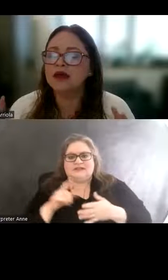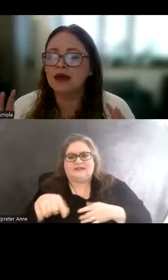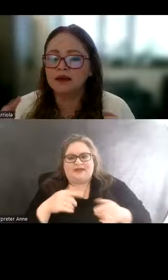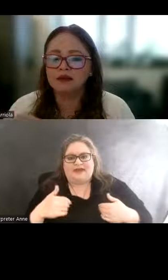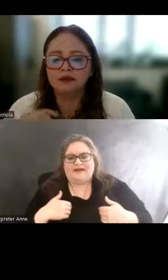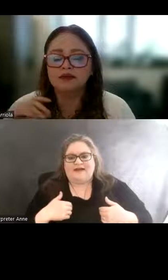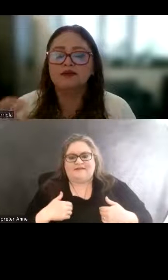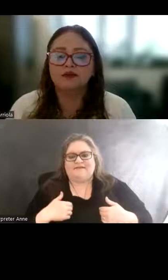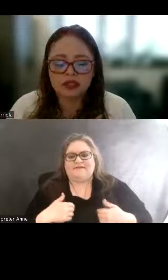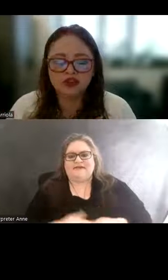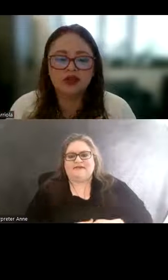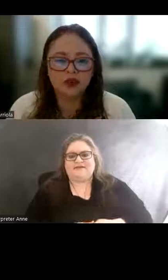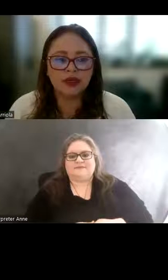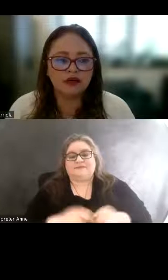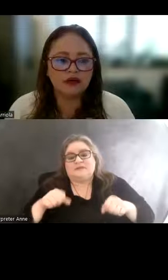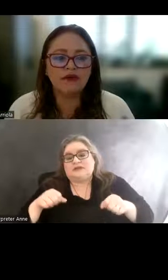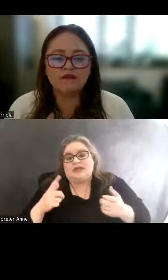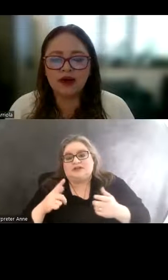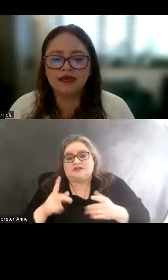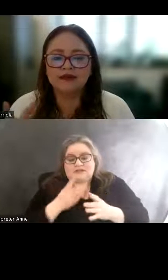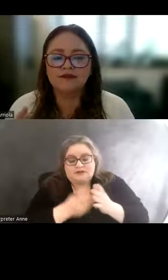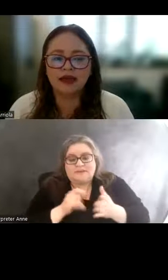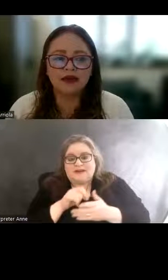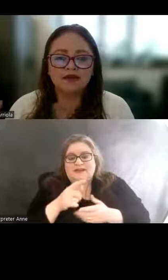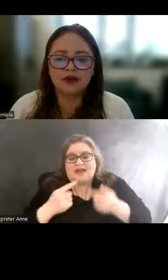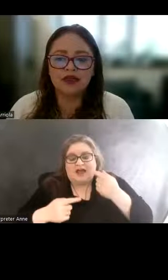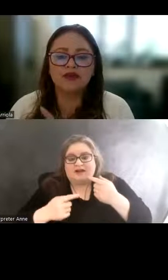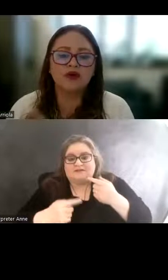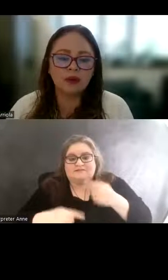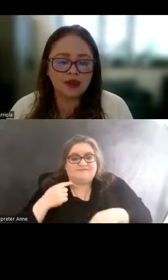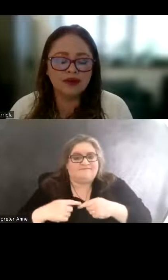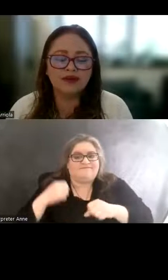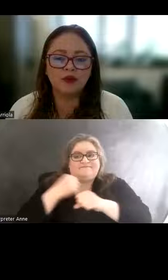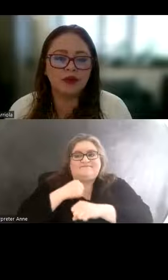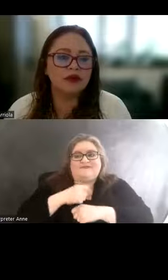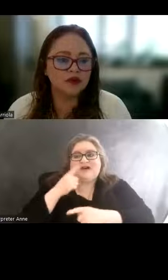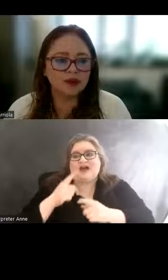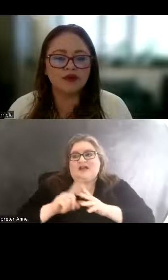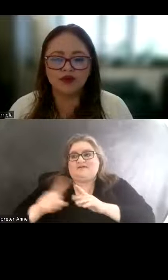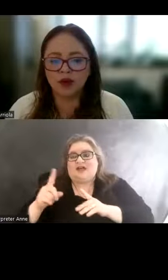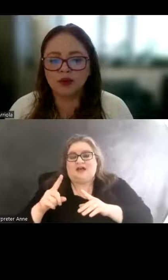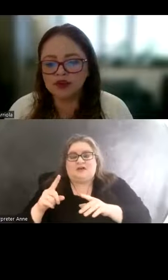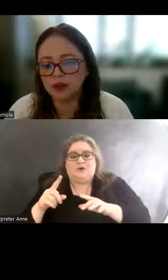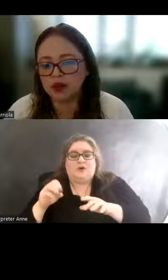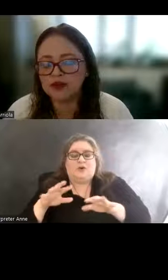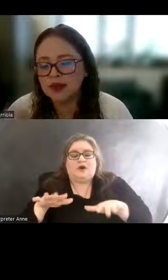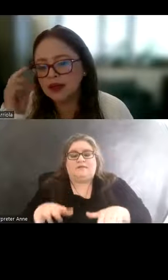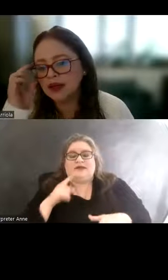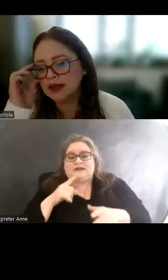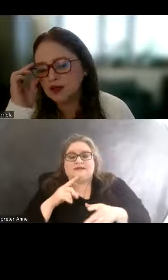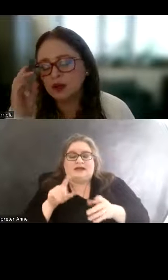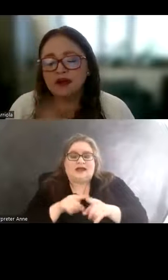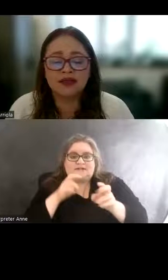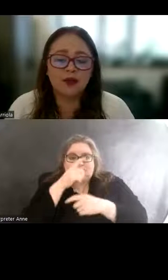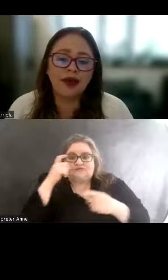have, and potentially jumping into that fight, flight, freeze, or appease moment in terms of a trauma response,